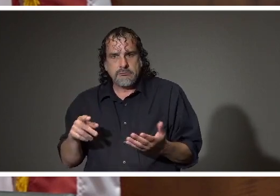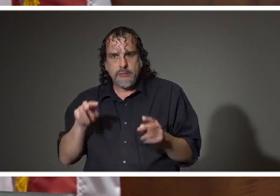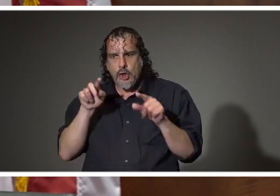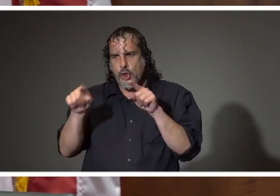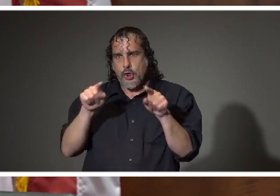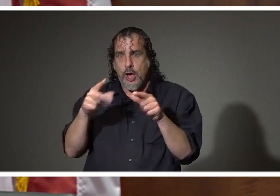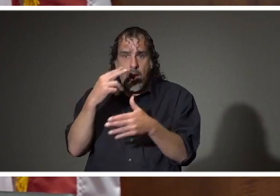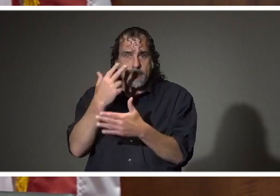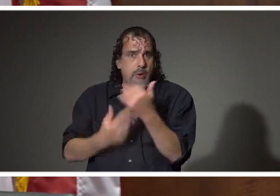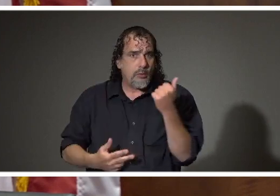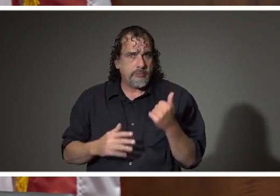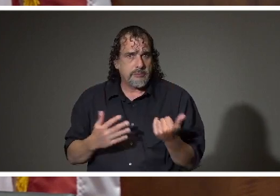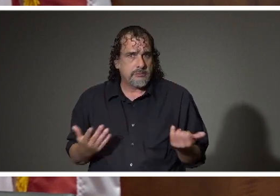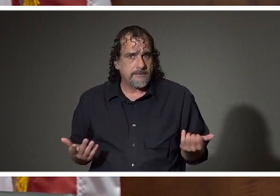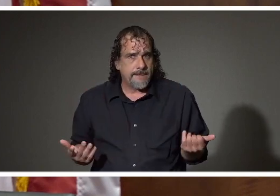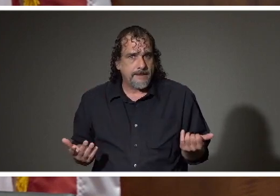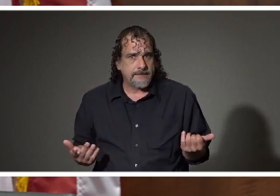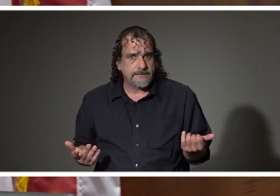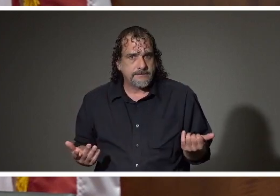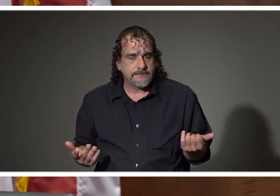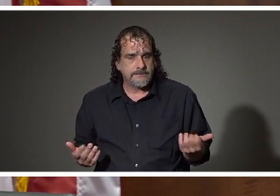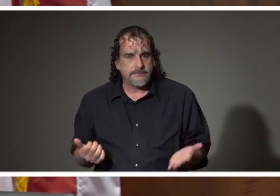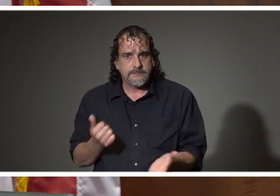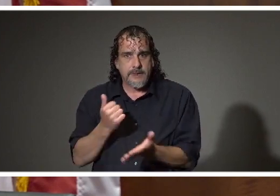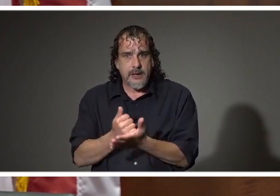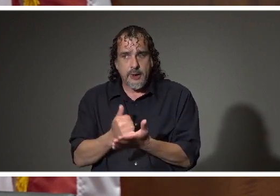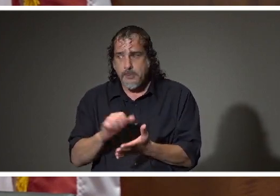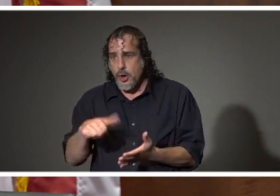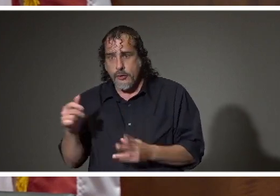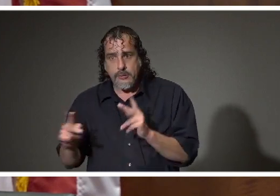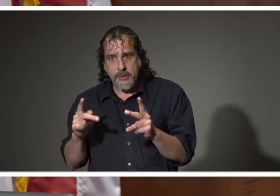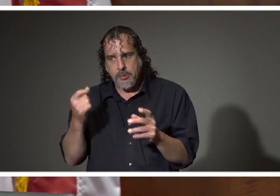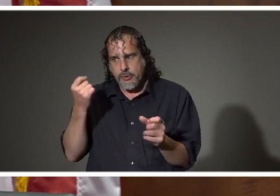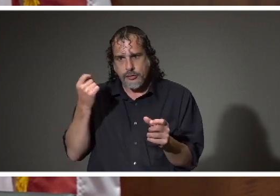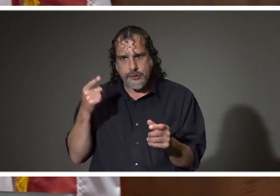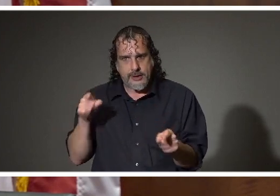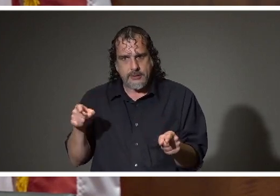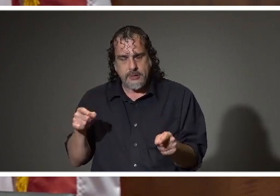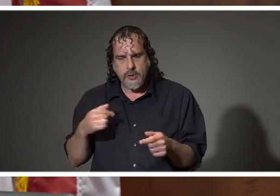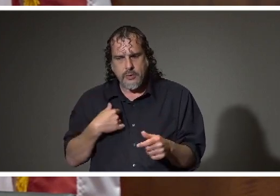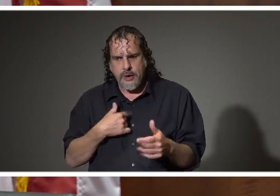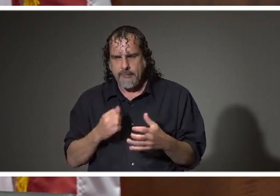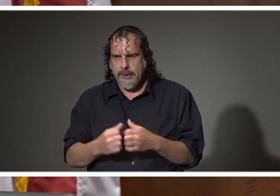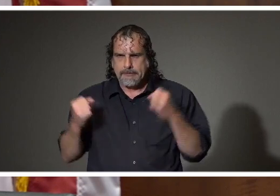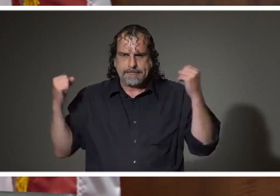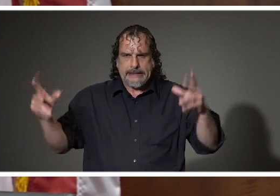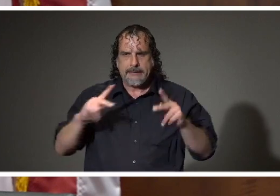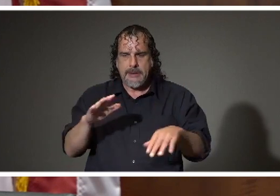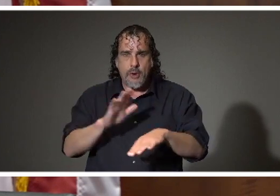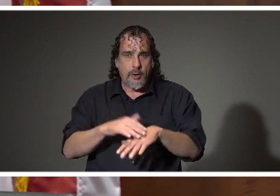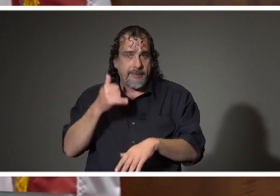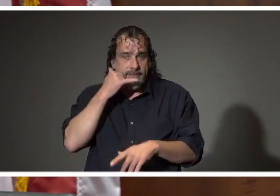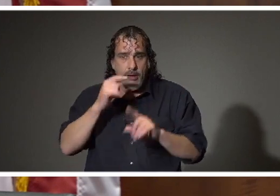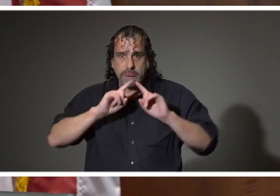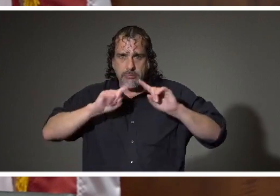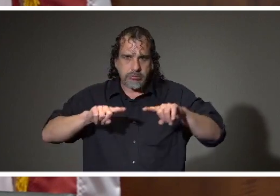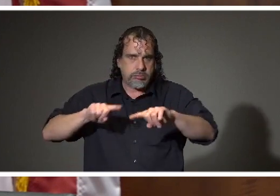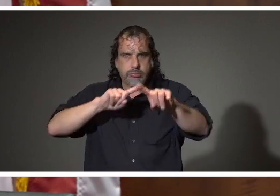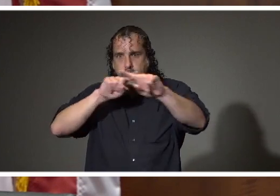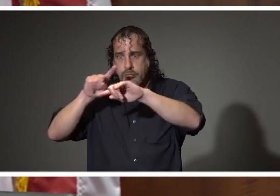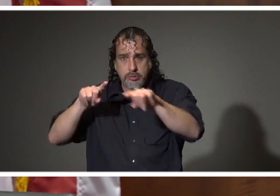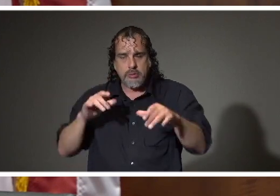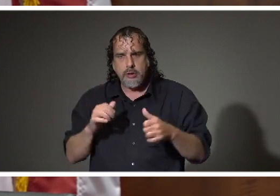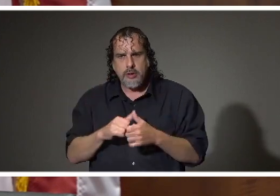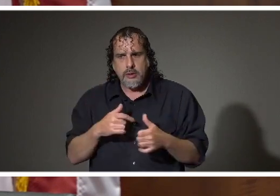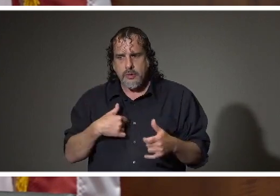it and help others. And we have a host of people on the phone lines. We talk specifically about